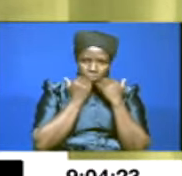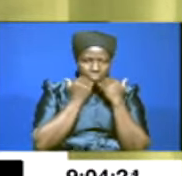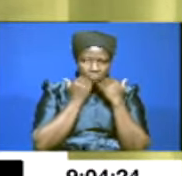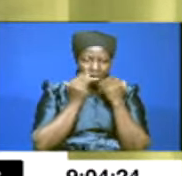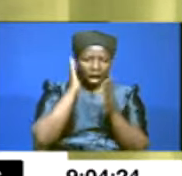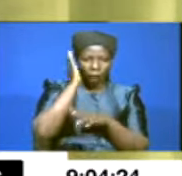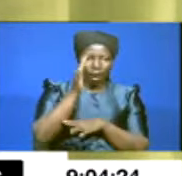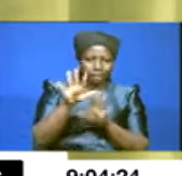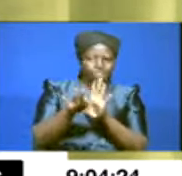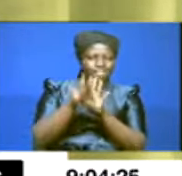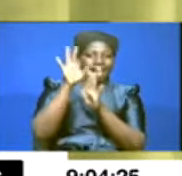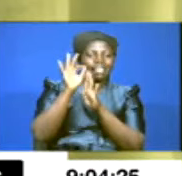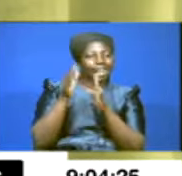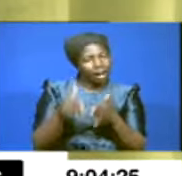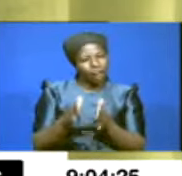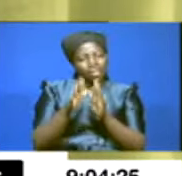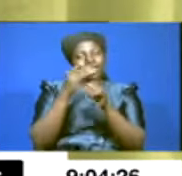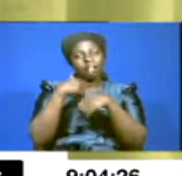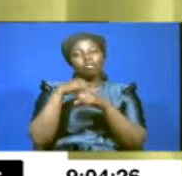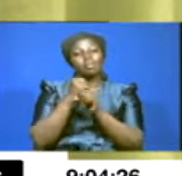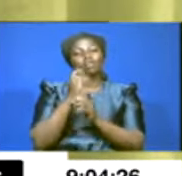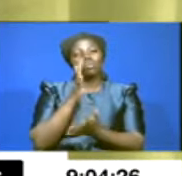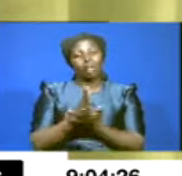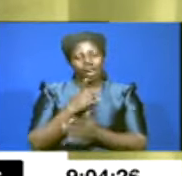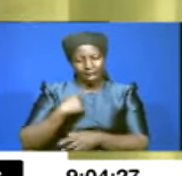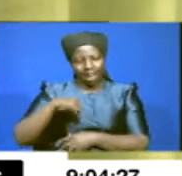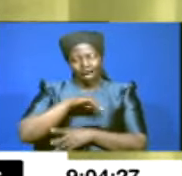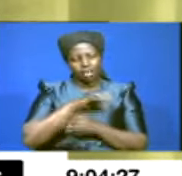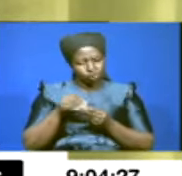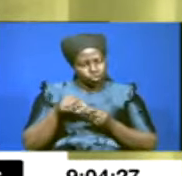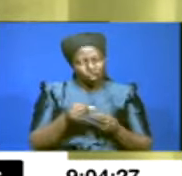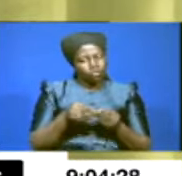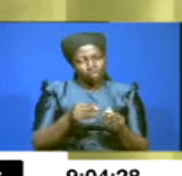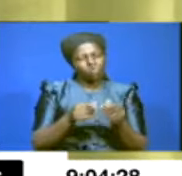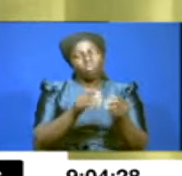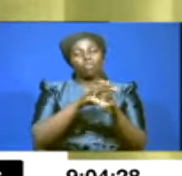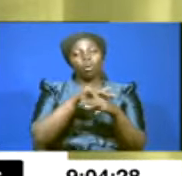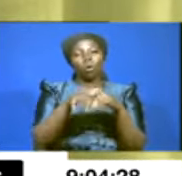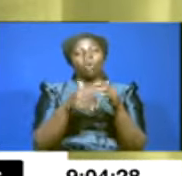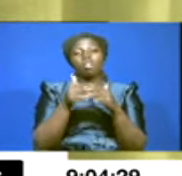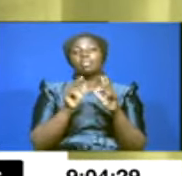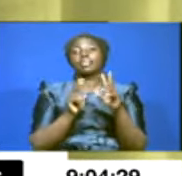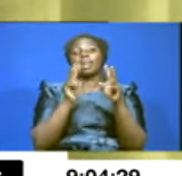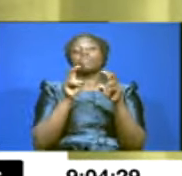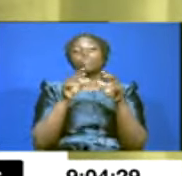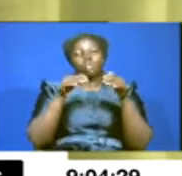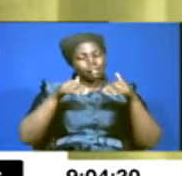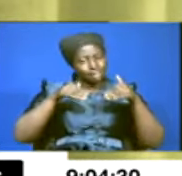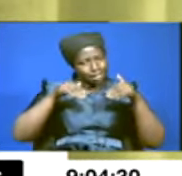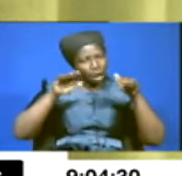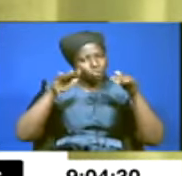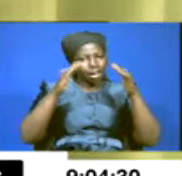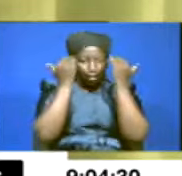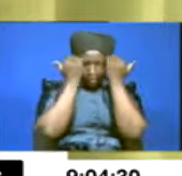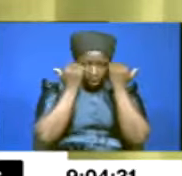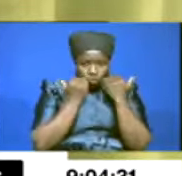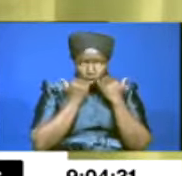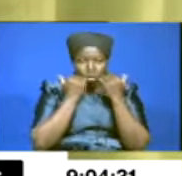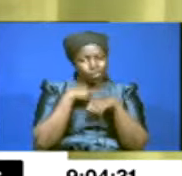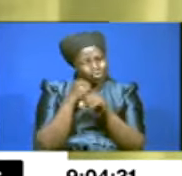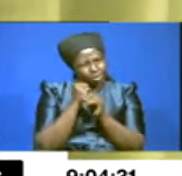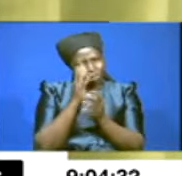framework to make sure that we sort all the issues out so that we do not have